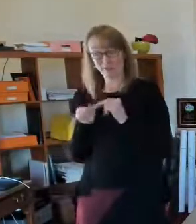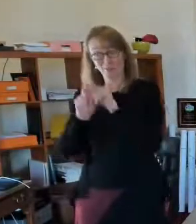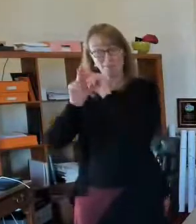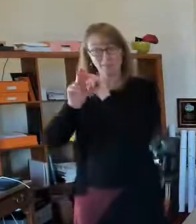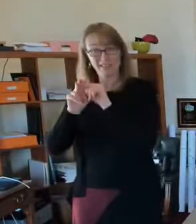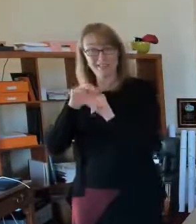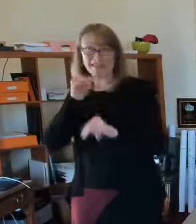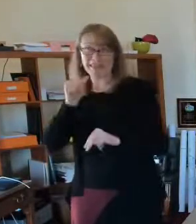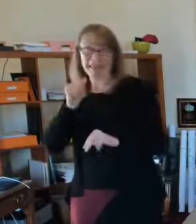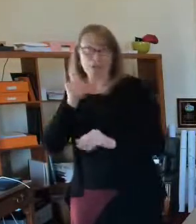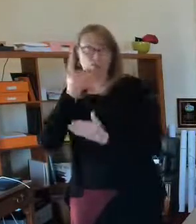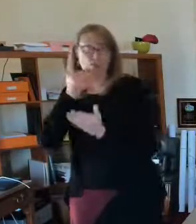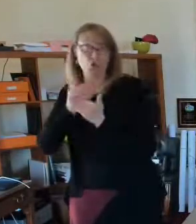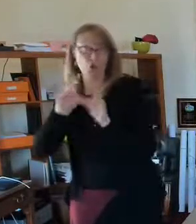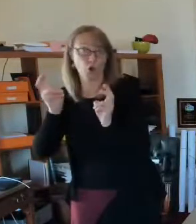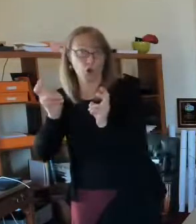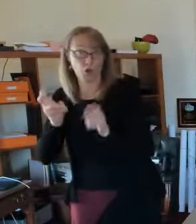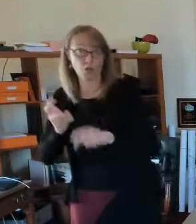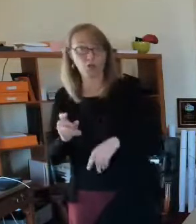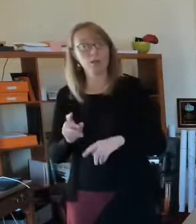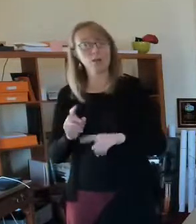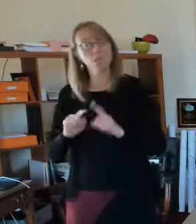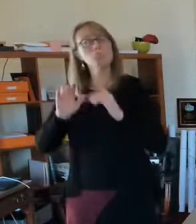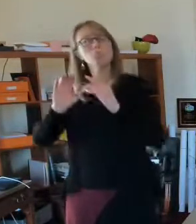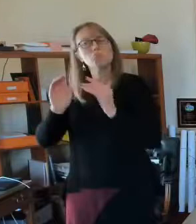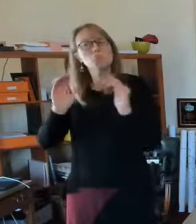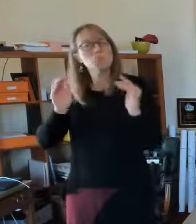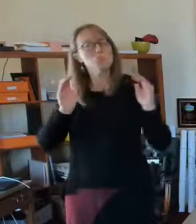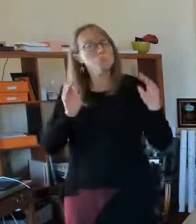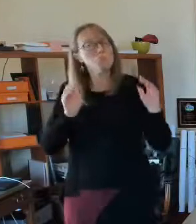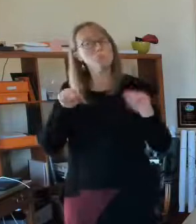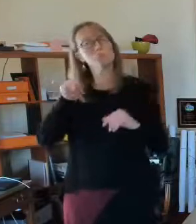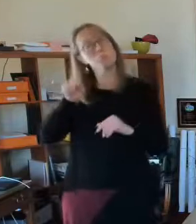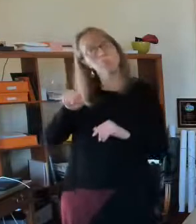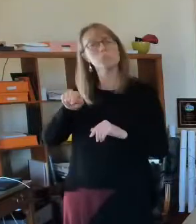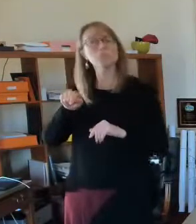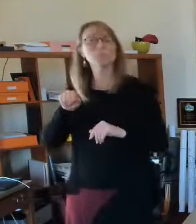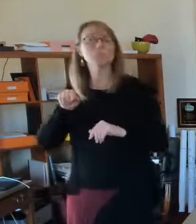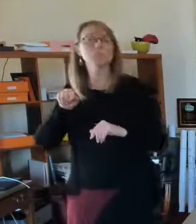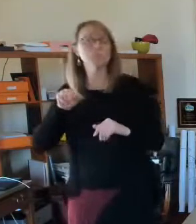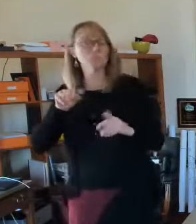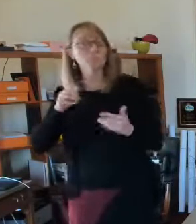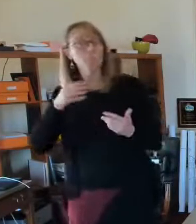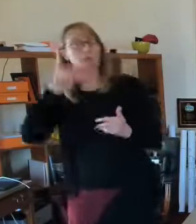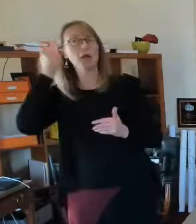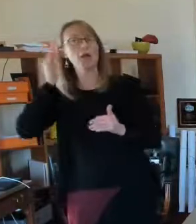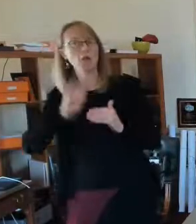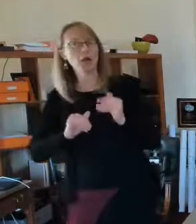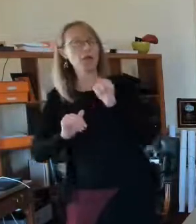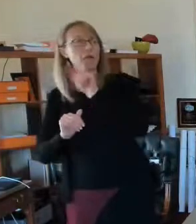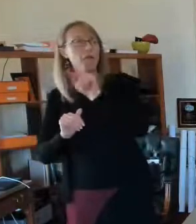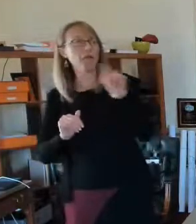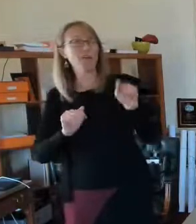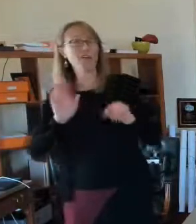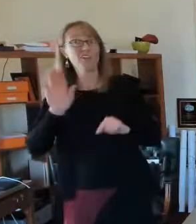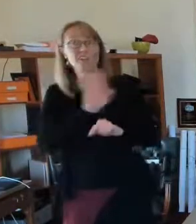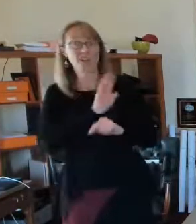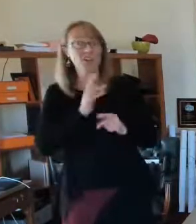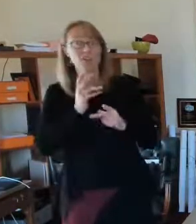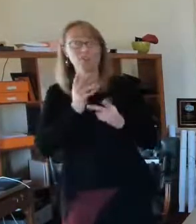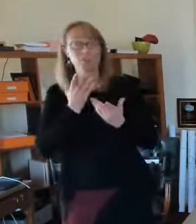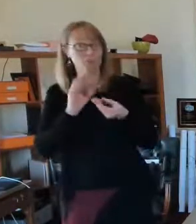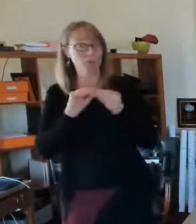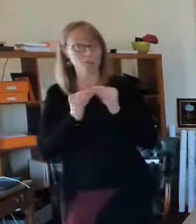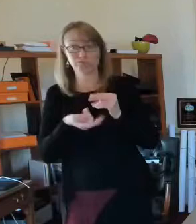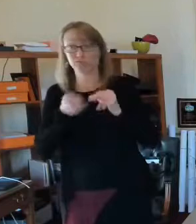not as bad as they are in St. Louis County, and especially in the surrounding counties, Jefferson, Franklin,